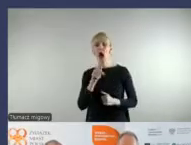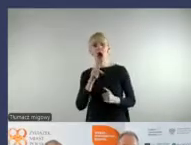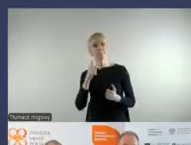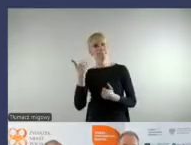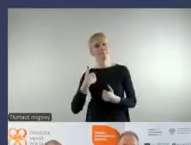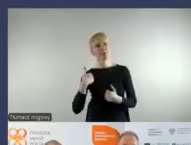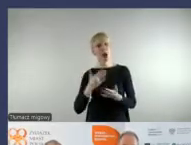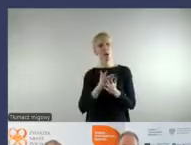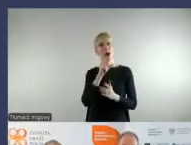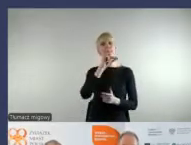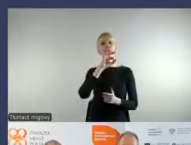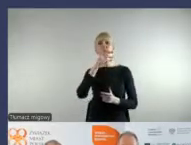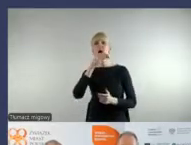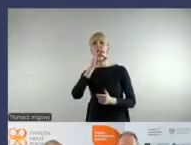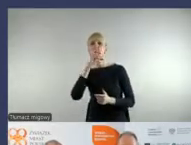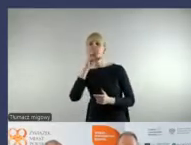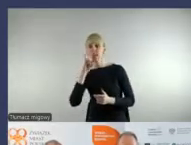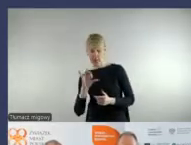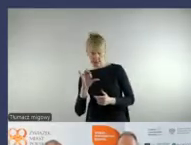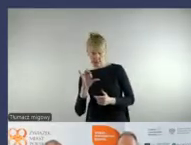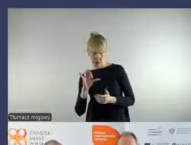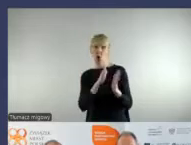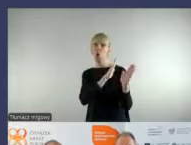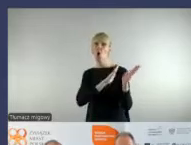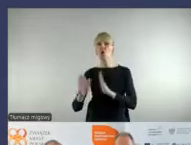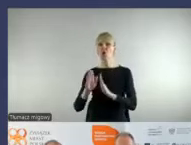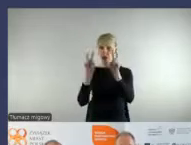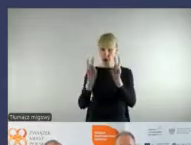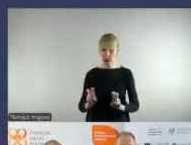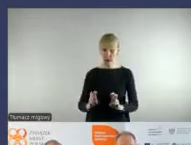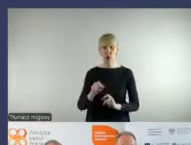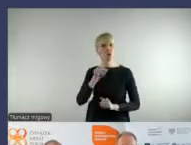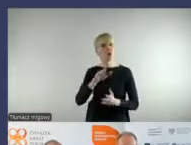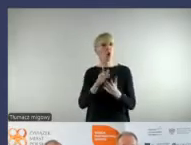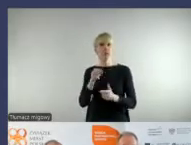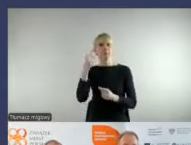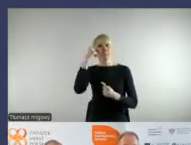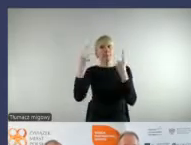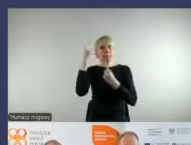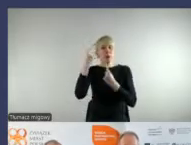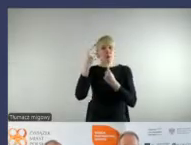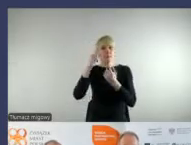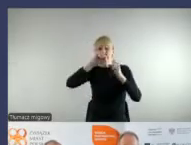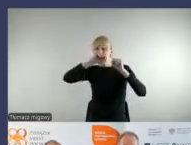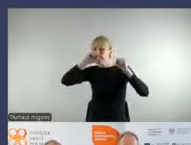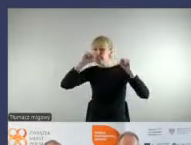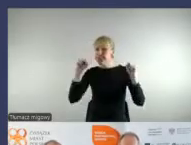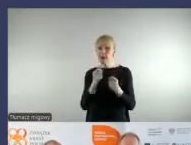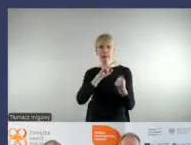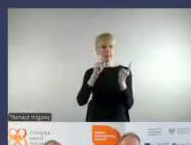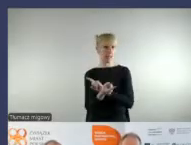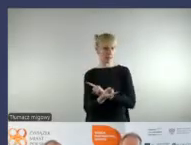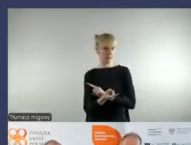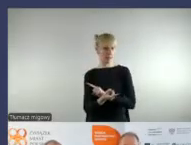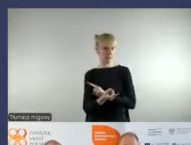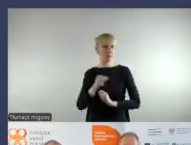on preparedness, exactly, being prepared for crisis, showing that this is a radical breakthrough in our thinking